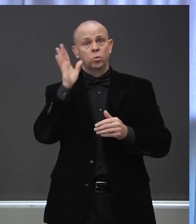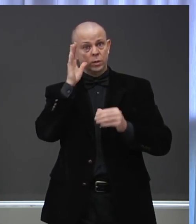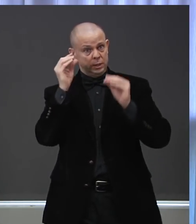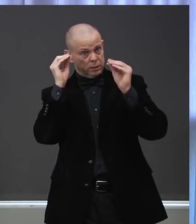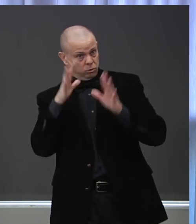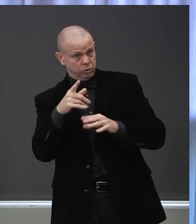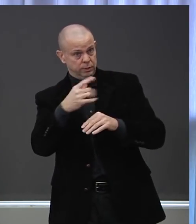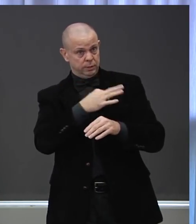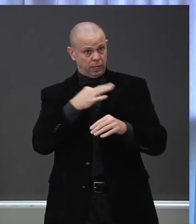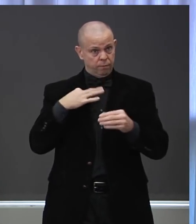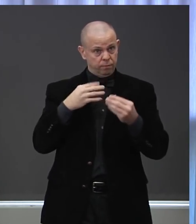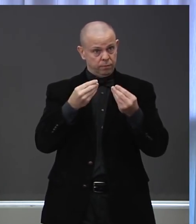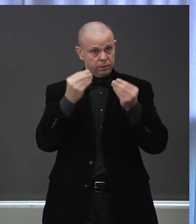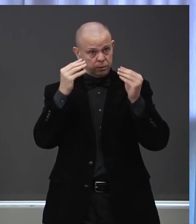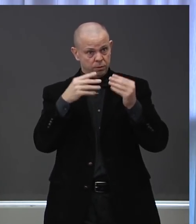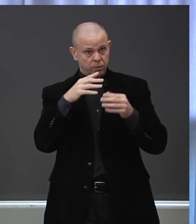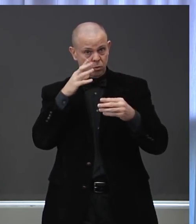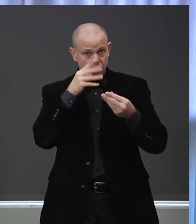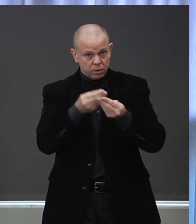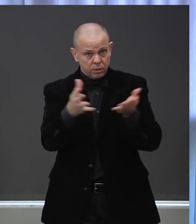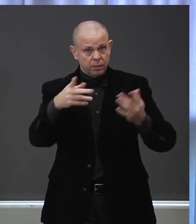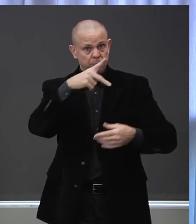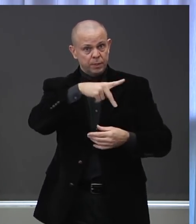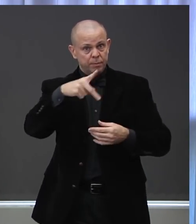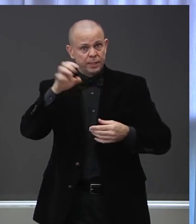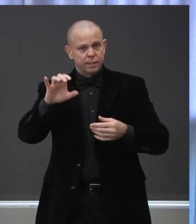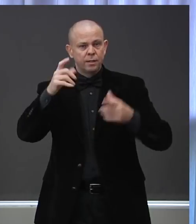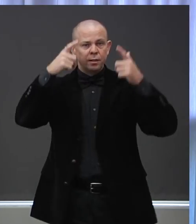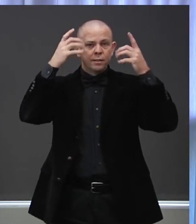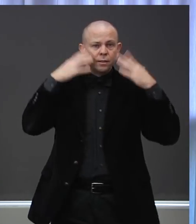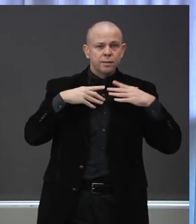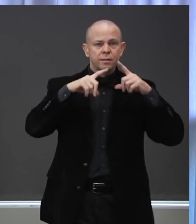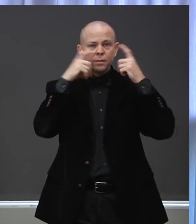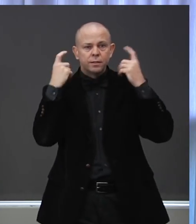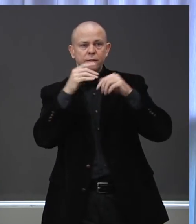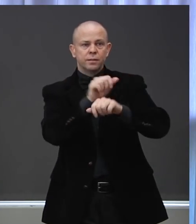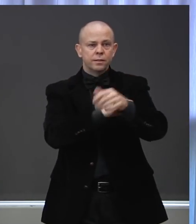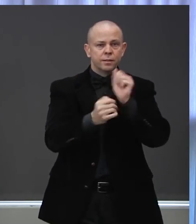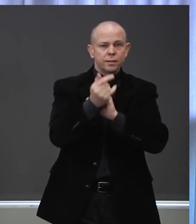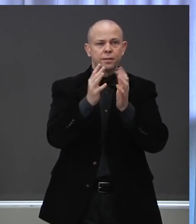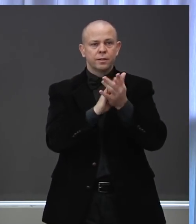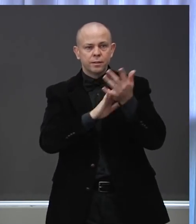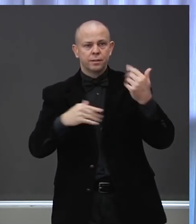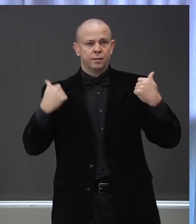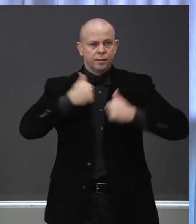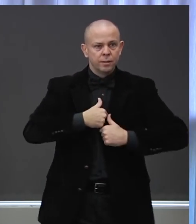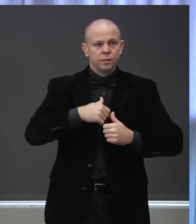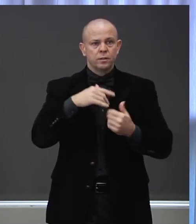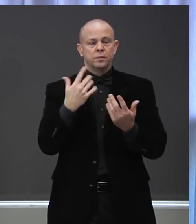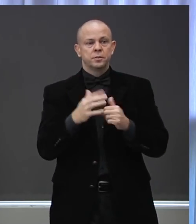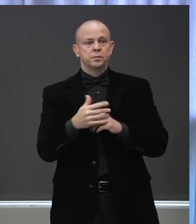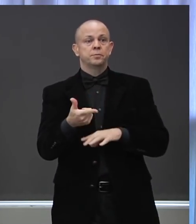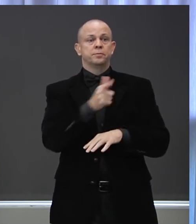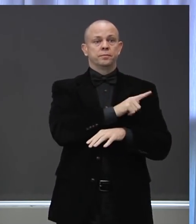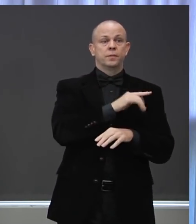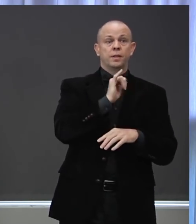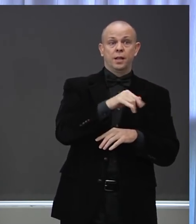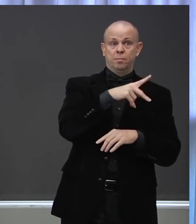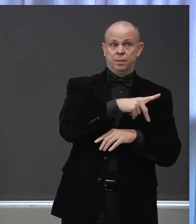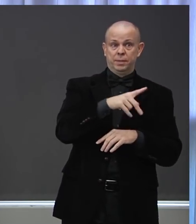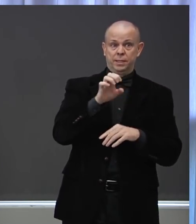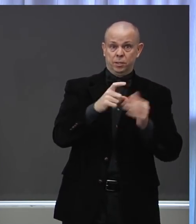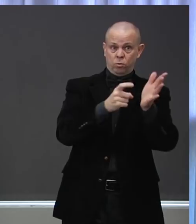it's important to know that for most educators and folks that work in our schools, the PPE that's required are